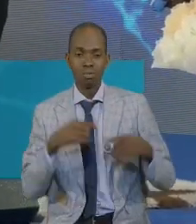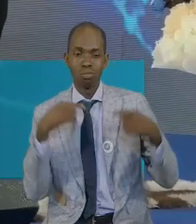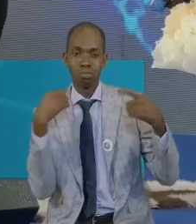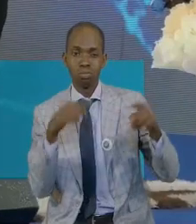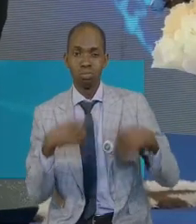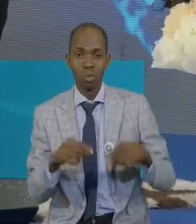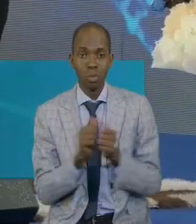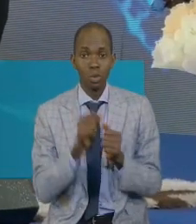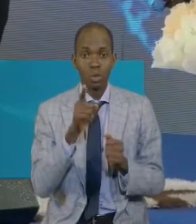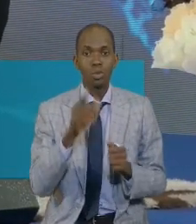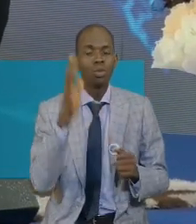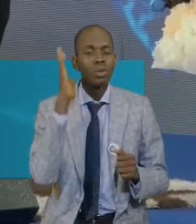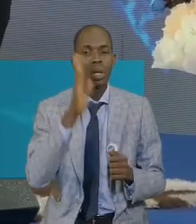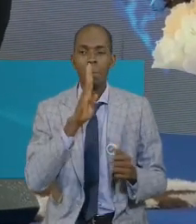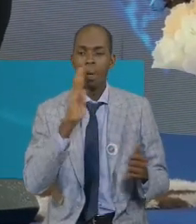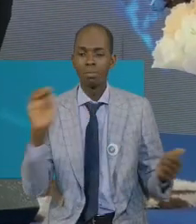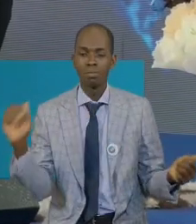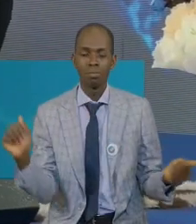Perish